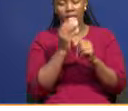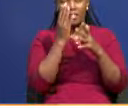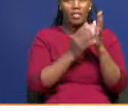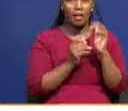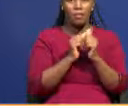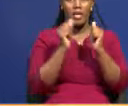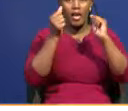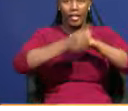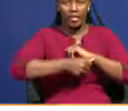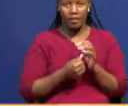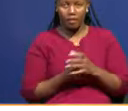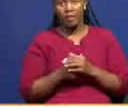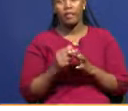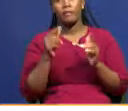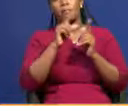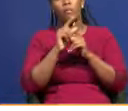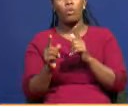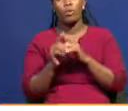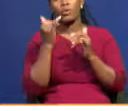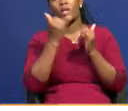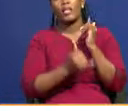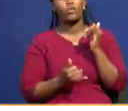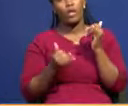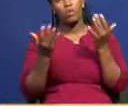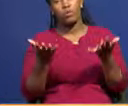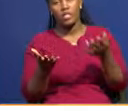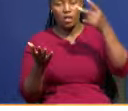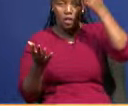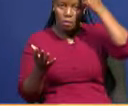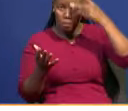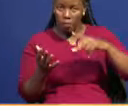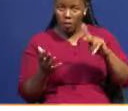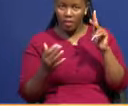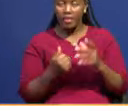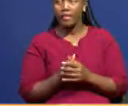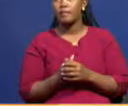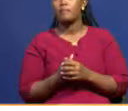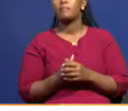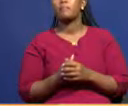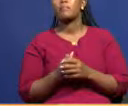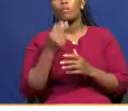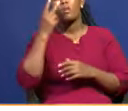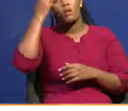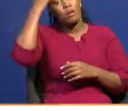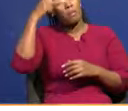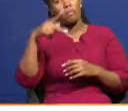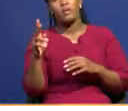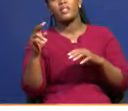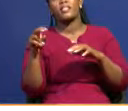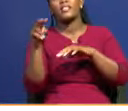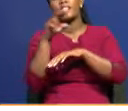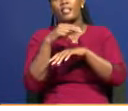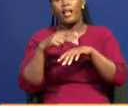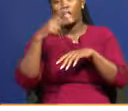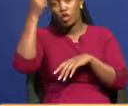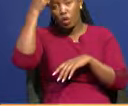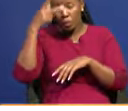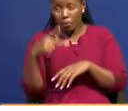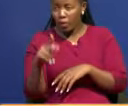taxes. And maybe the last one is policy. Okay. Mm-hmm. The policy, the National Policy Act. Okay.